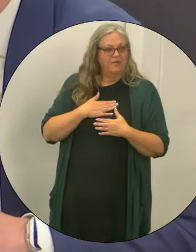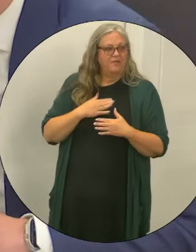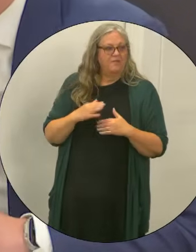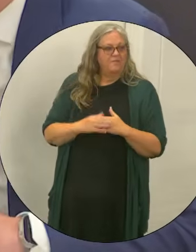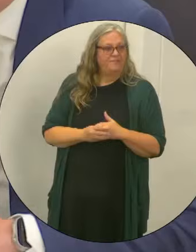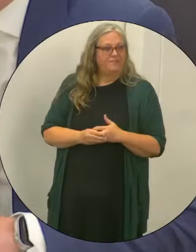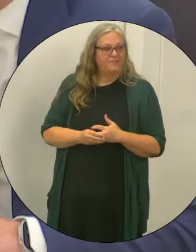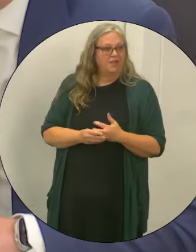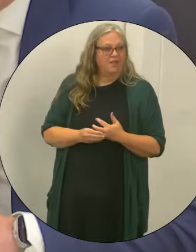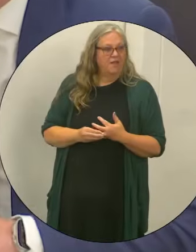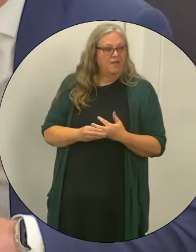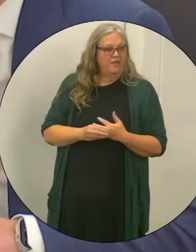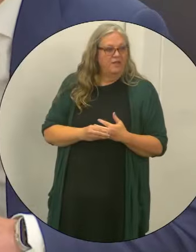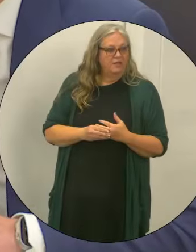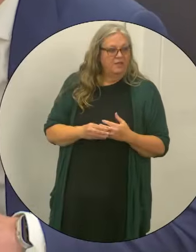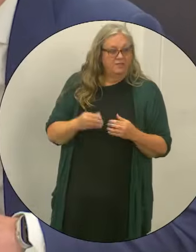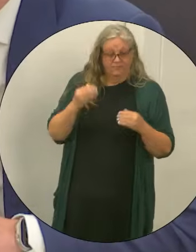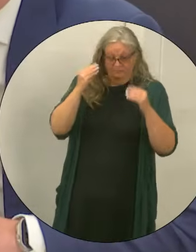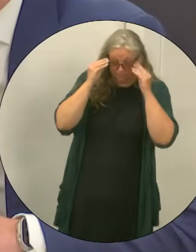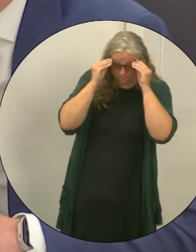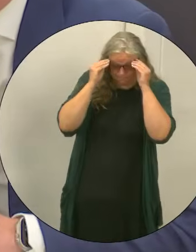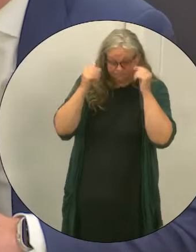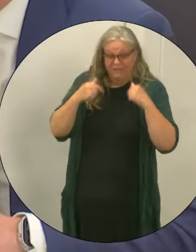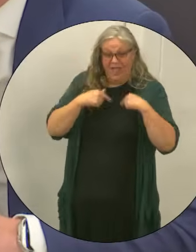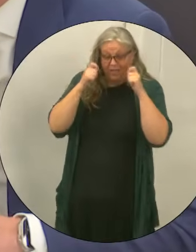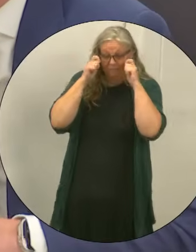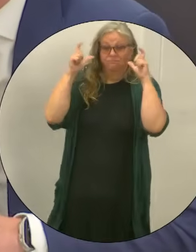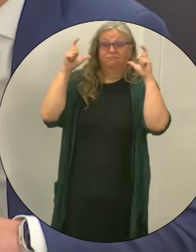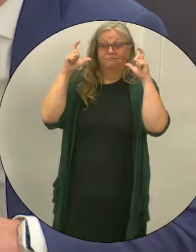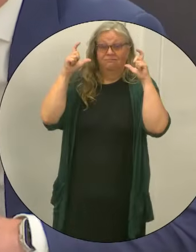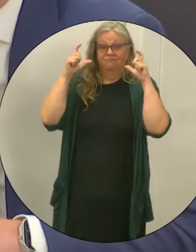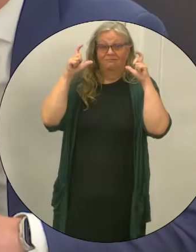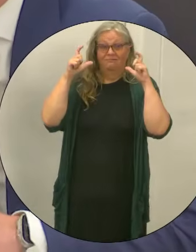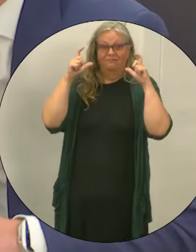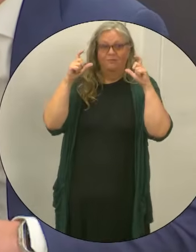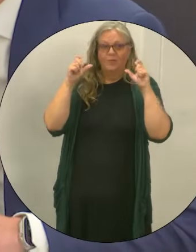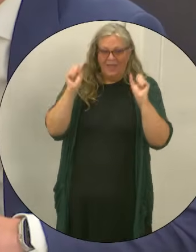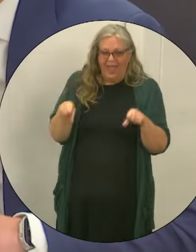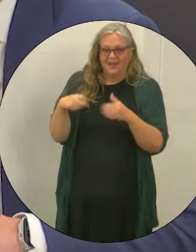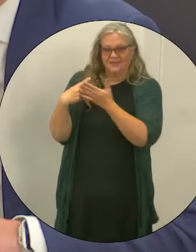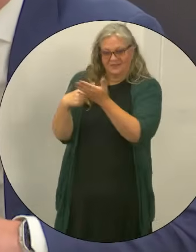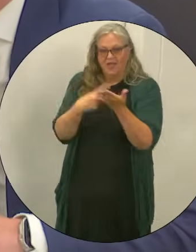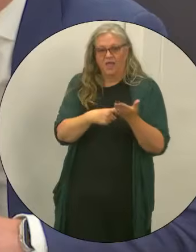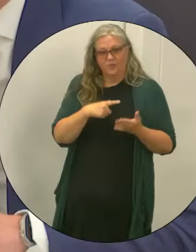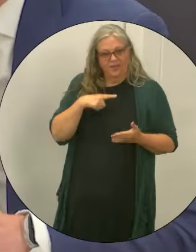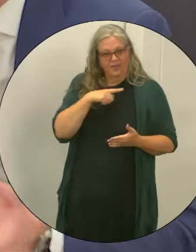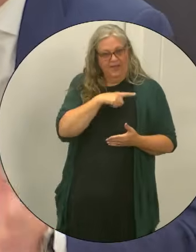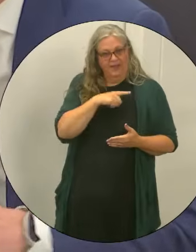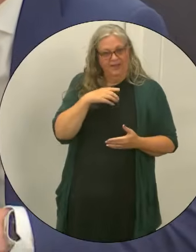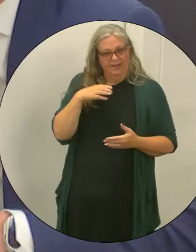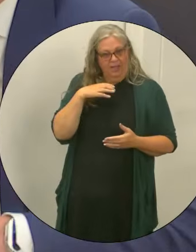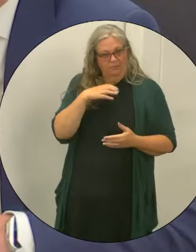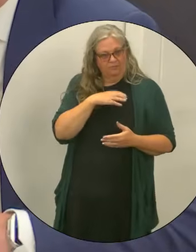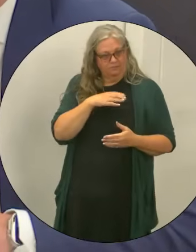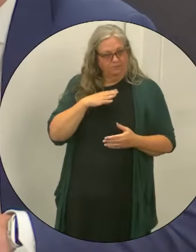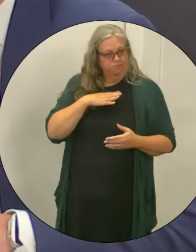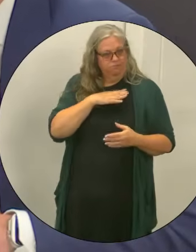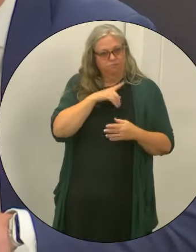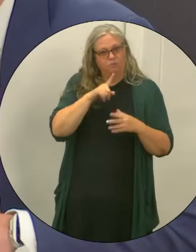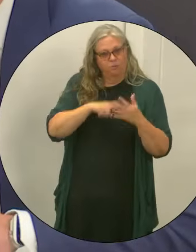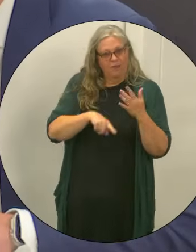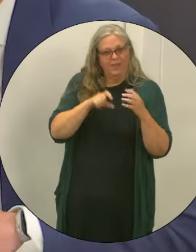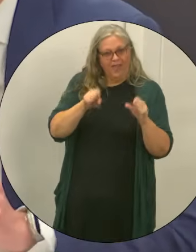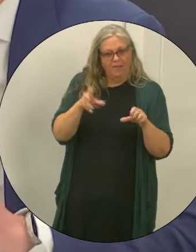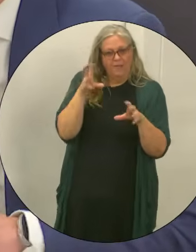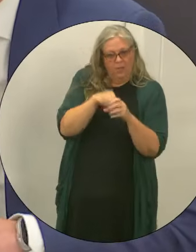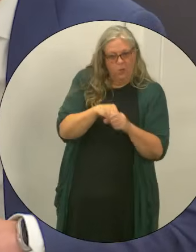that despite how wide my eyes may have gotten, I think we can at least have the conversation with the Legislative Council Bureau about what could be included in one singular